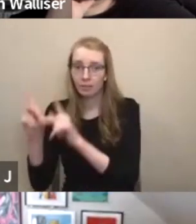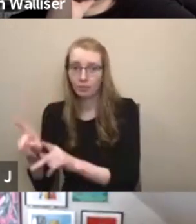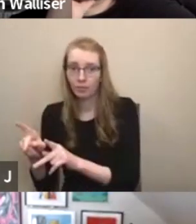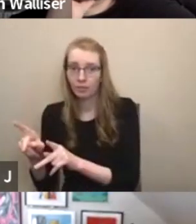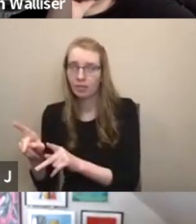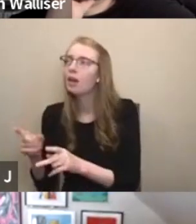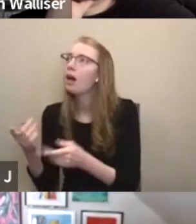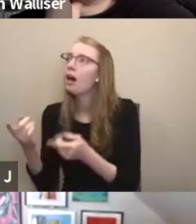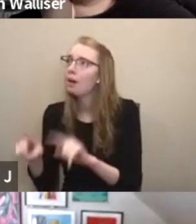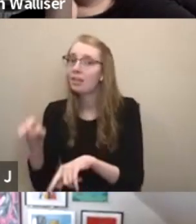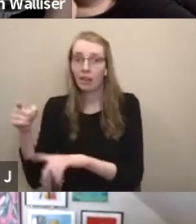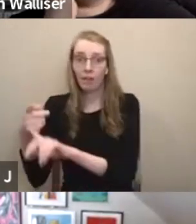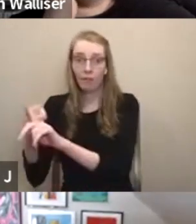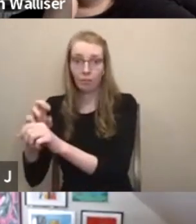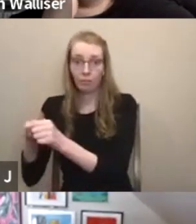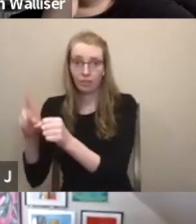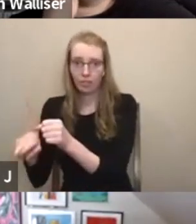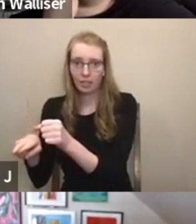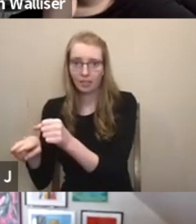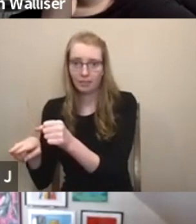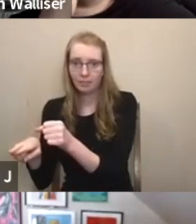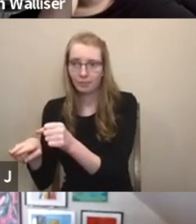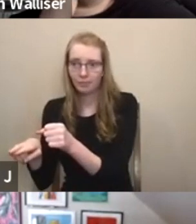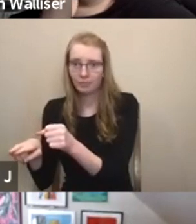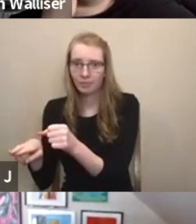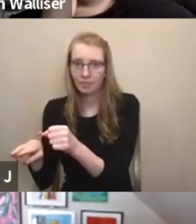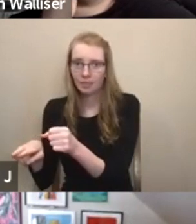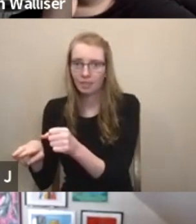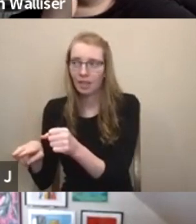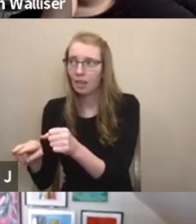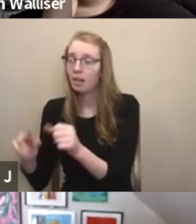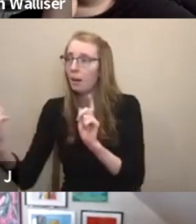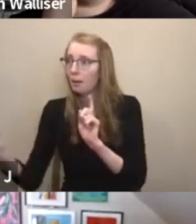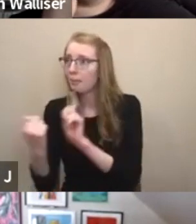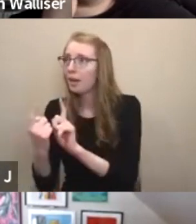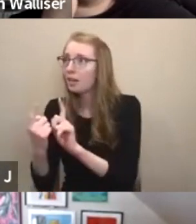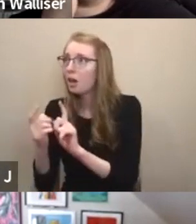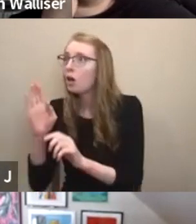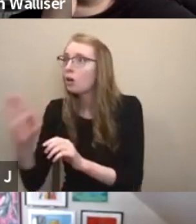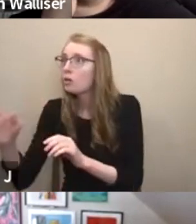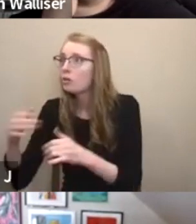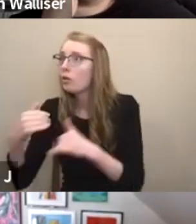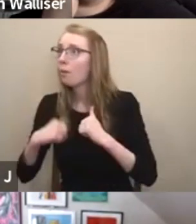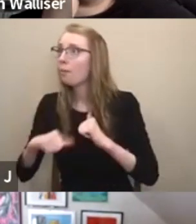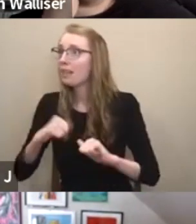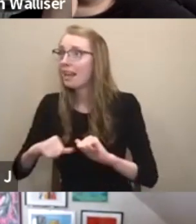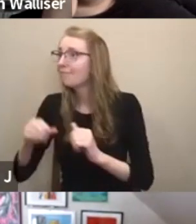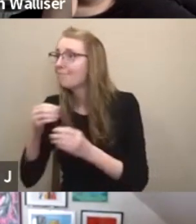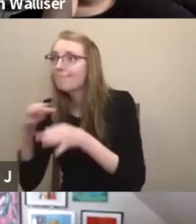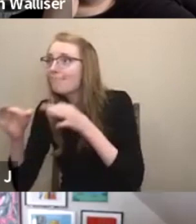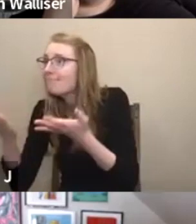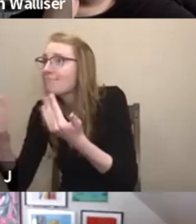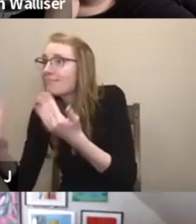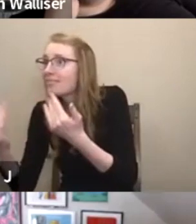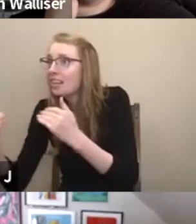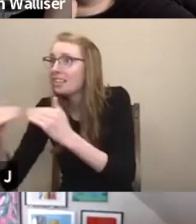he was from Regina, and we met, and I said, tell me your plays, because we love politics and we loved comedy as a way to get to it. And I said, send